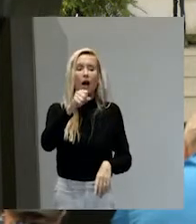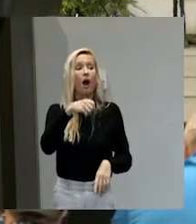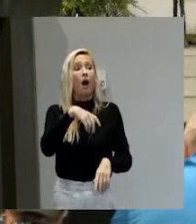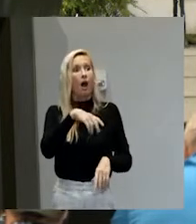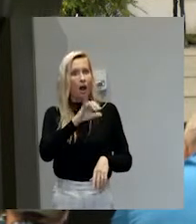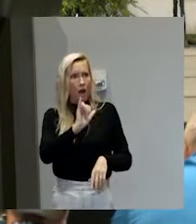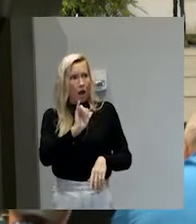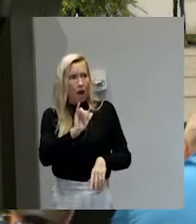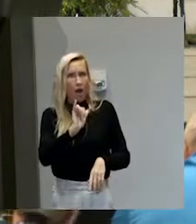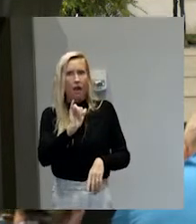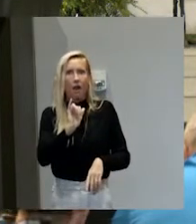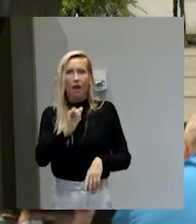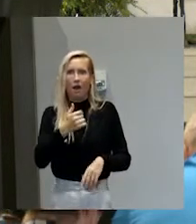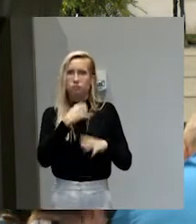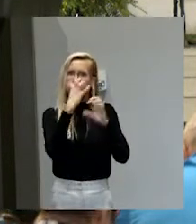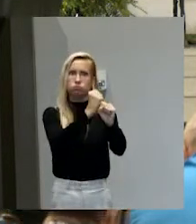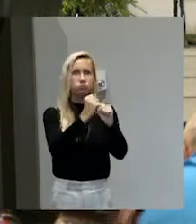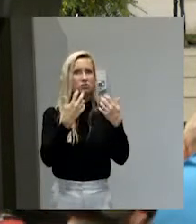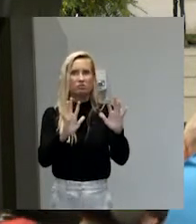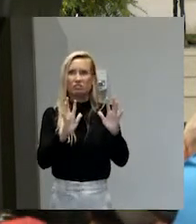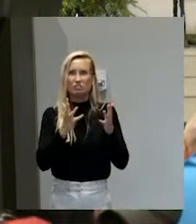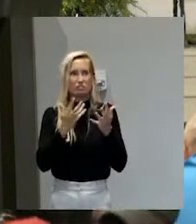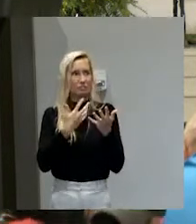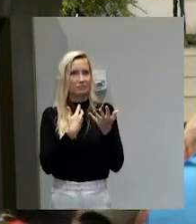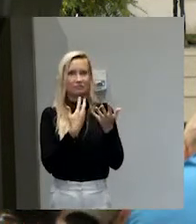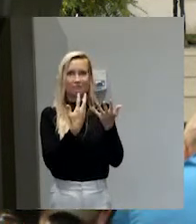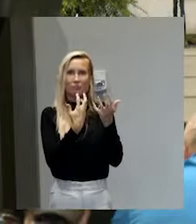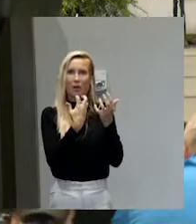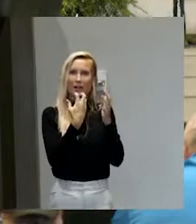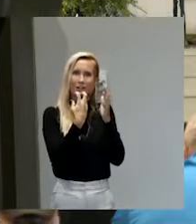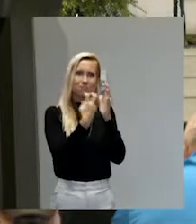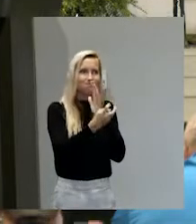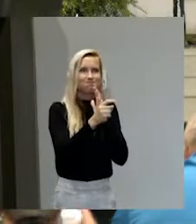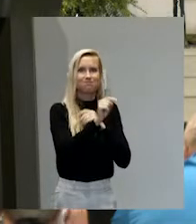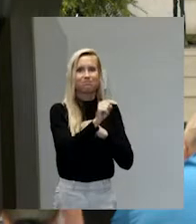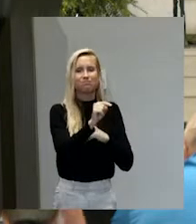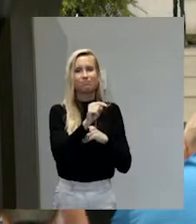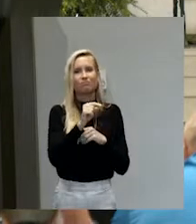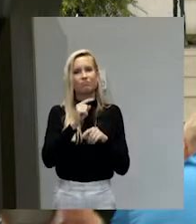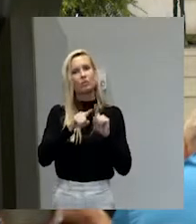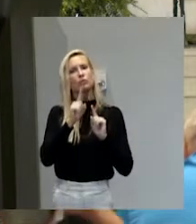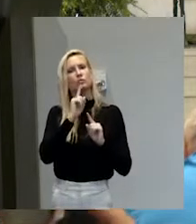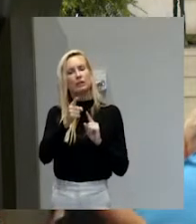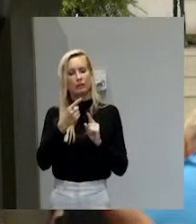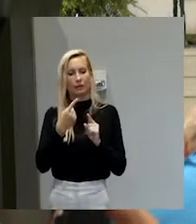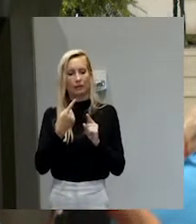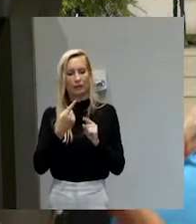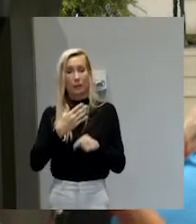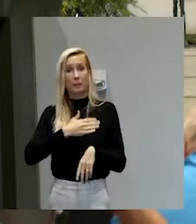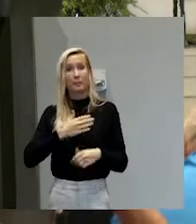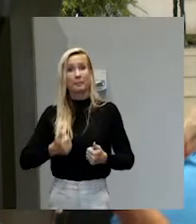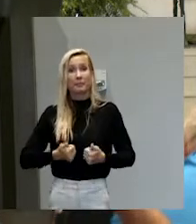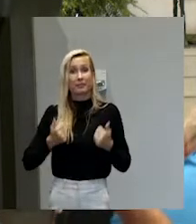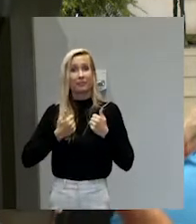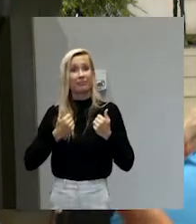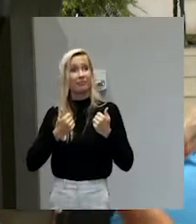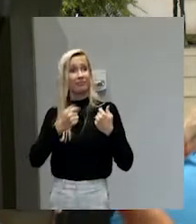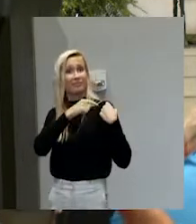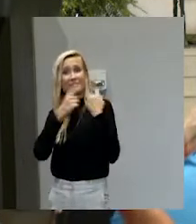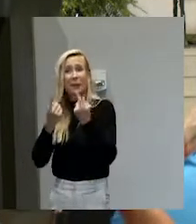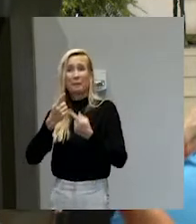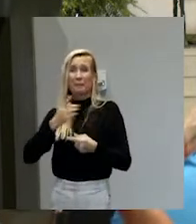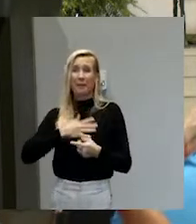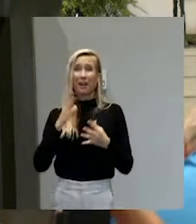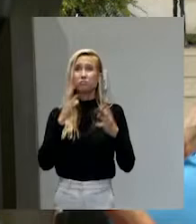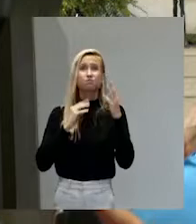I am. And so because of my different life and experiences, I had to find a way to go